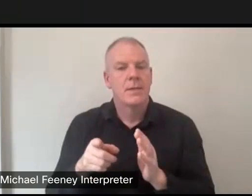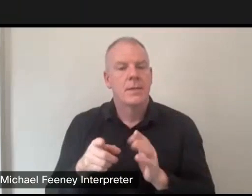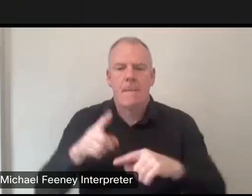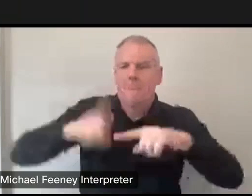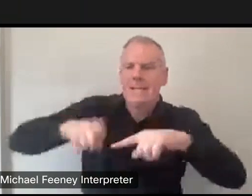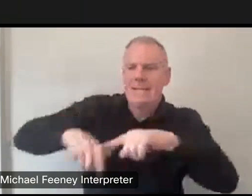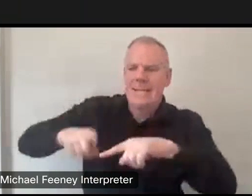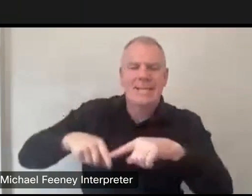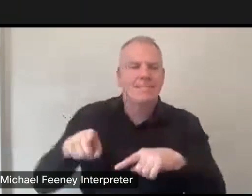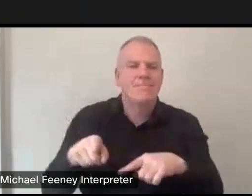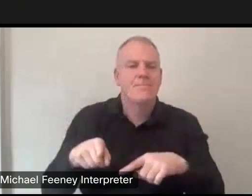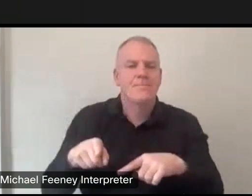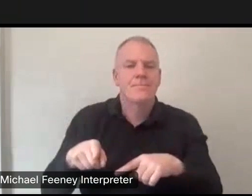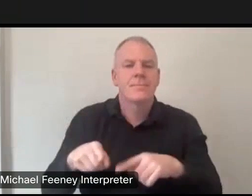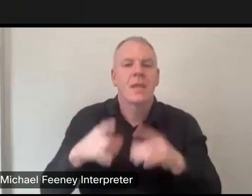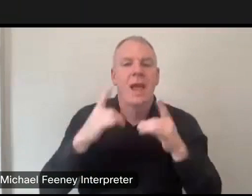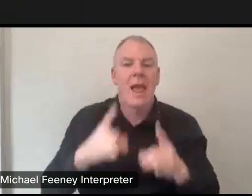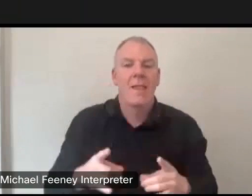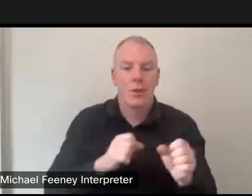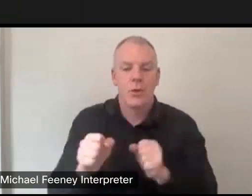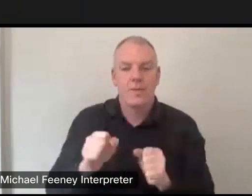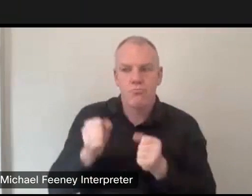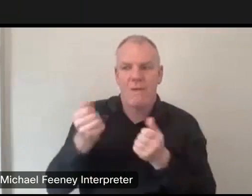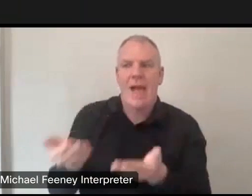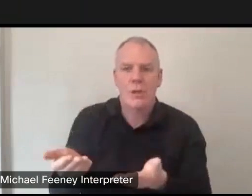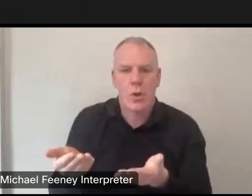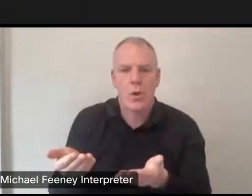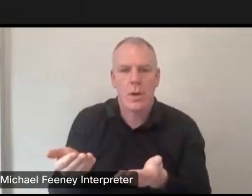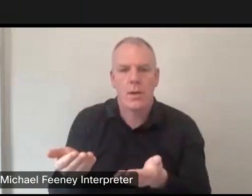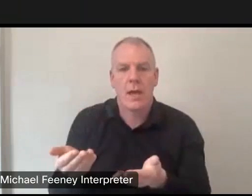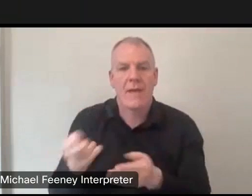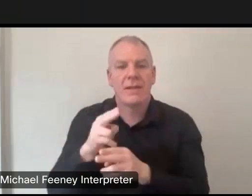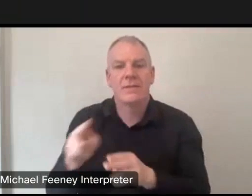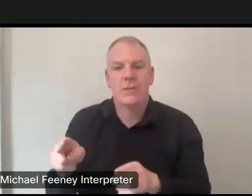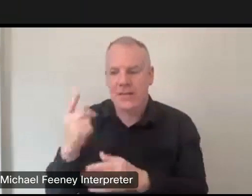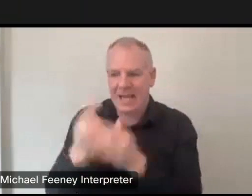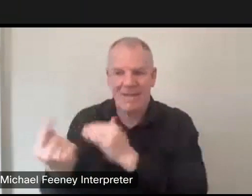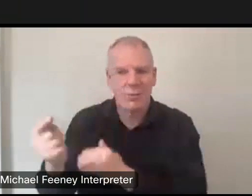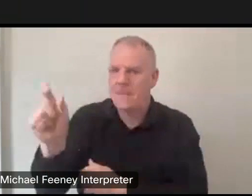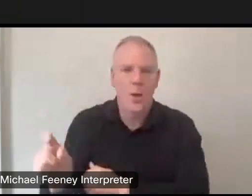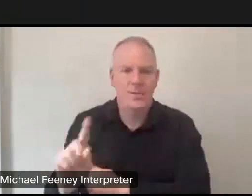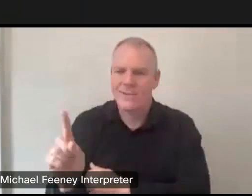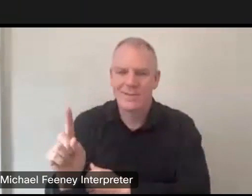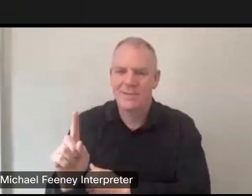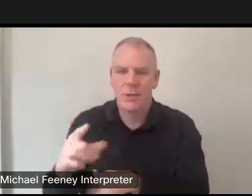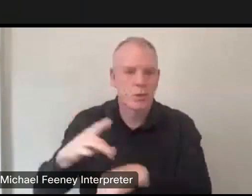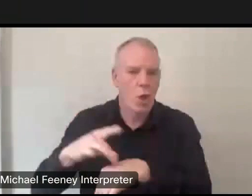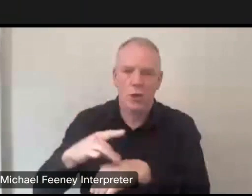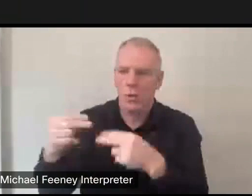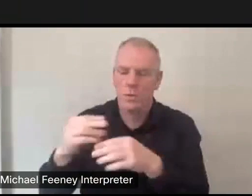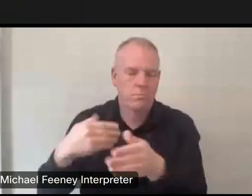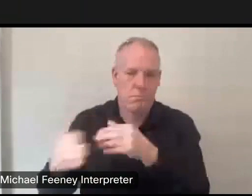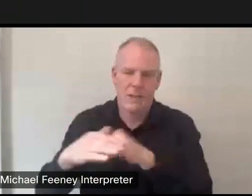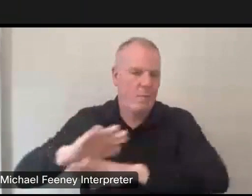penalties actually apply to the health service provider. So if it's not the individual, the clinician may be involved in the case.